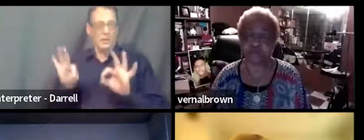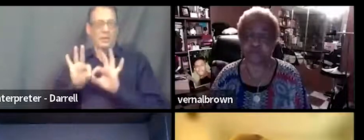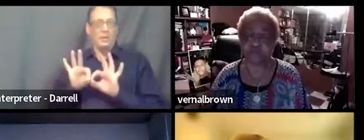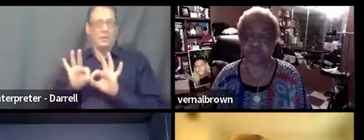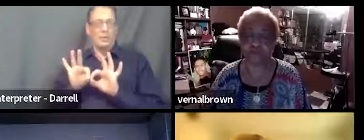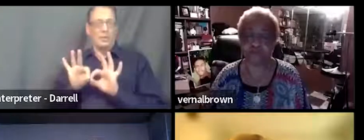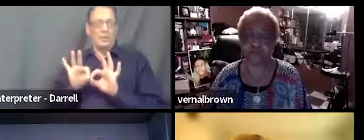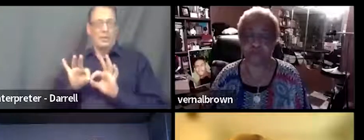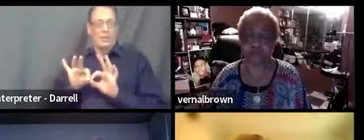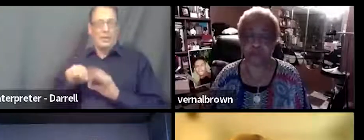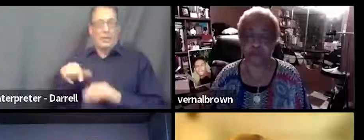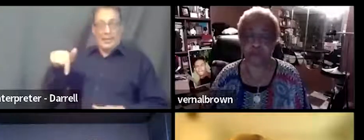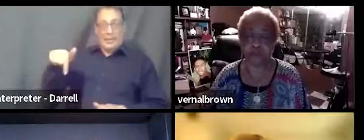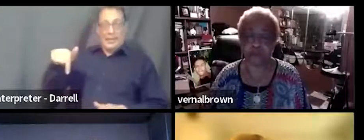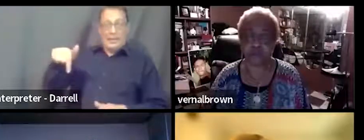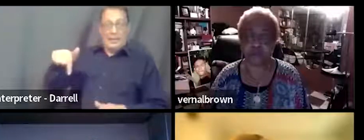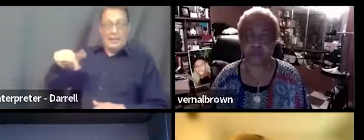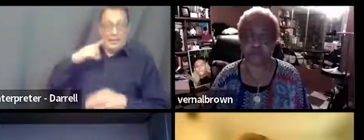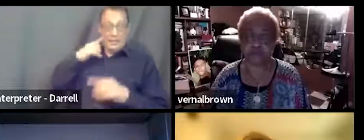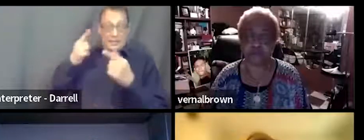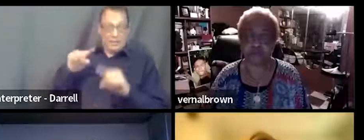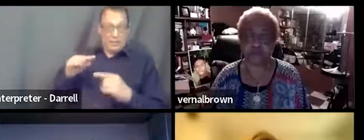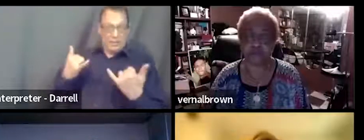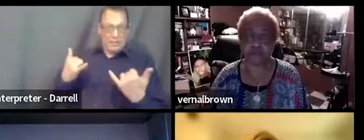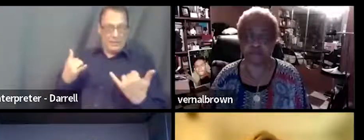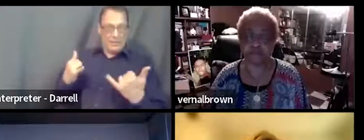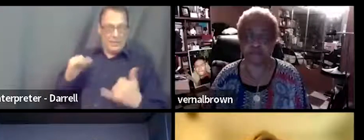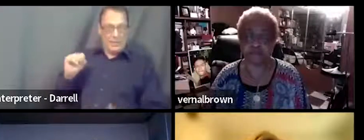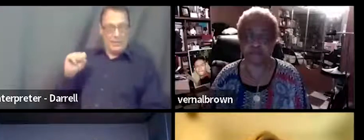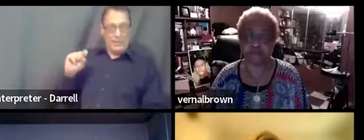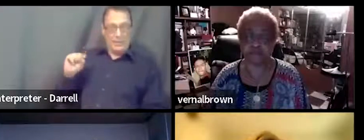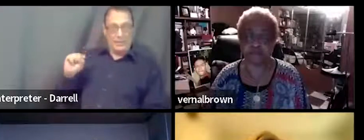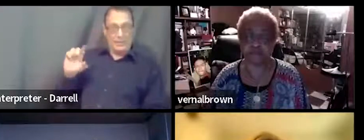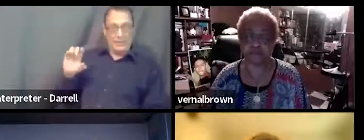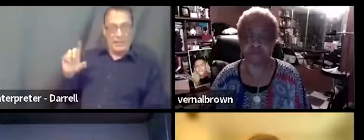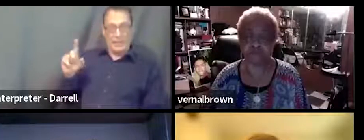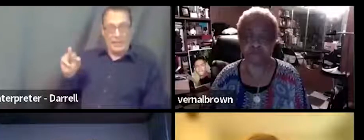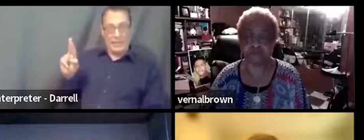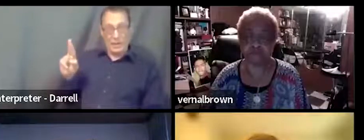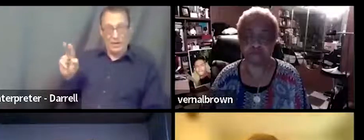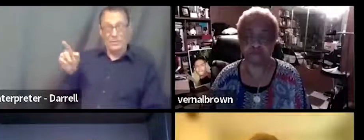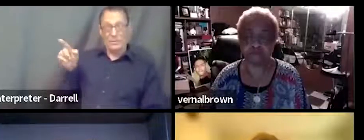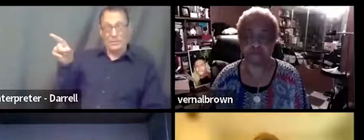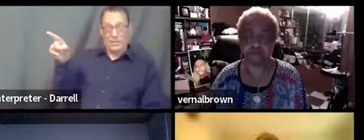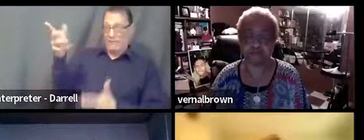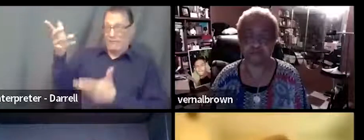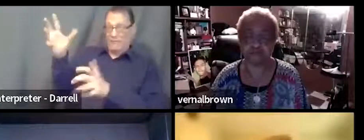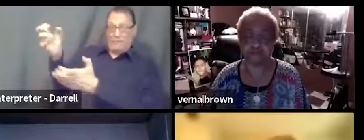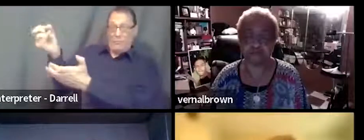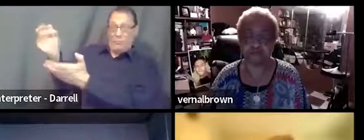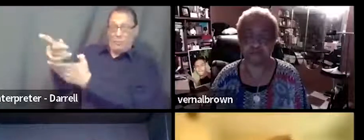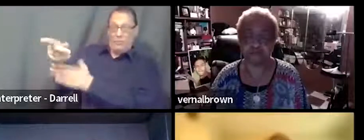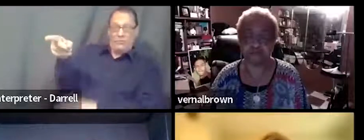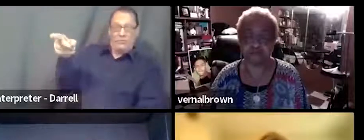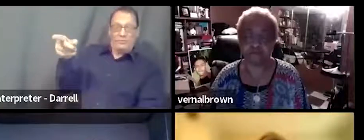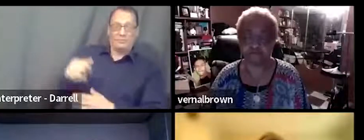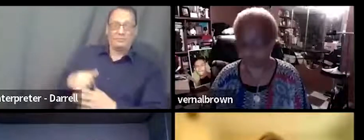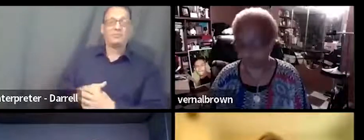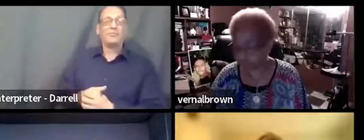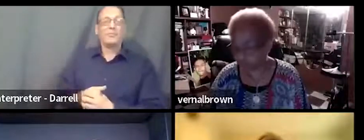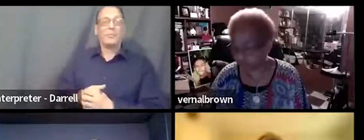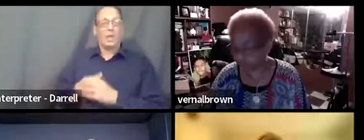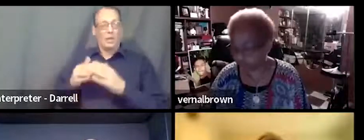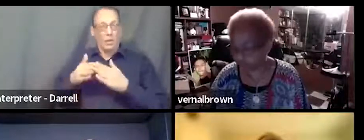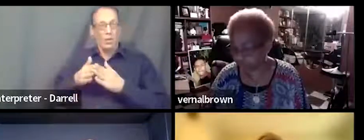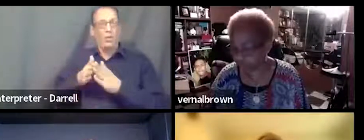This particular agreement that you are considering for final approval today has already been approved by St. Clair County. And the overall agreement